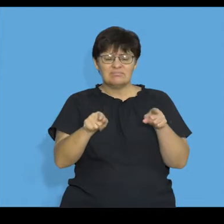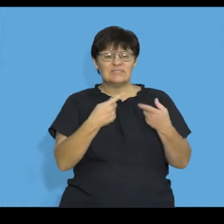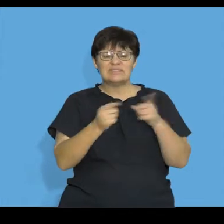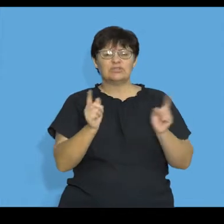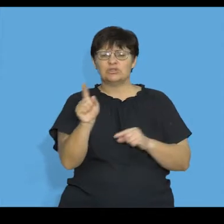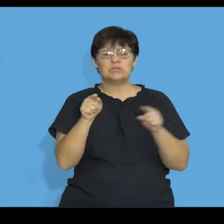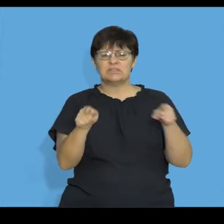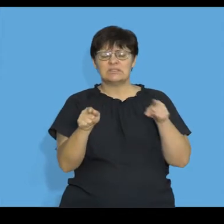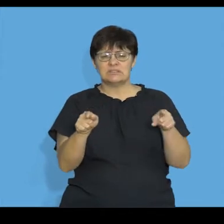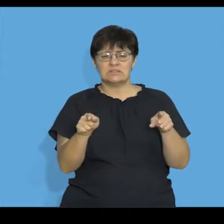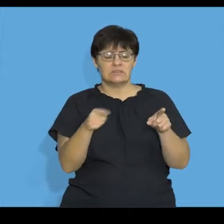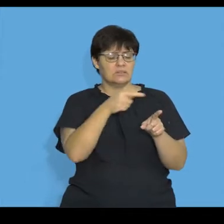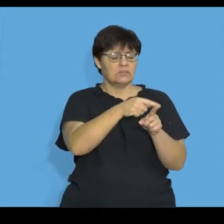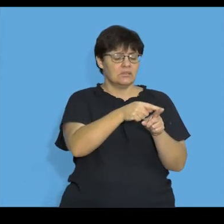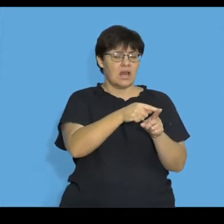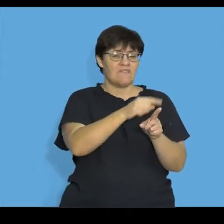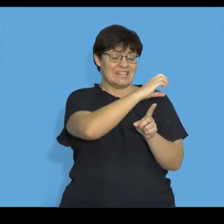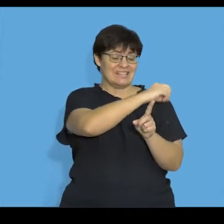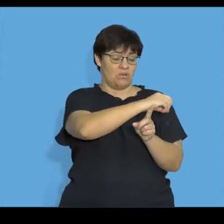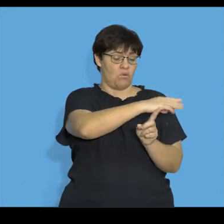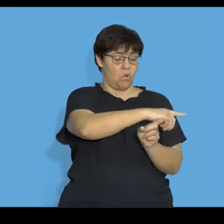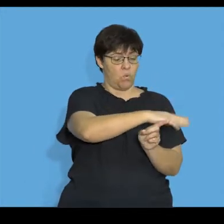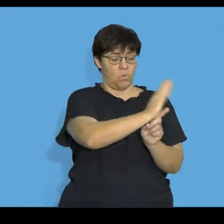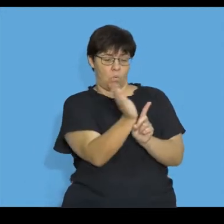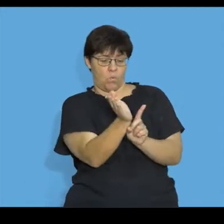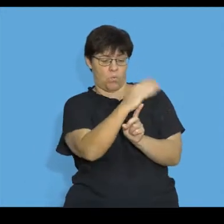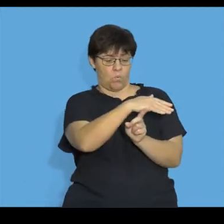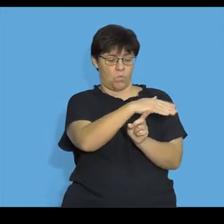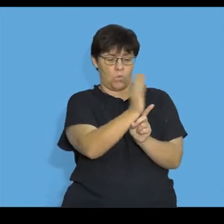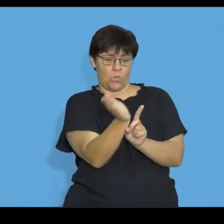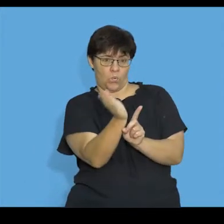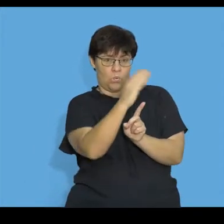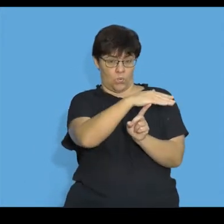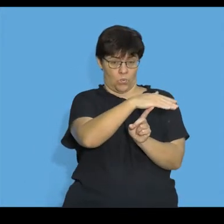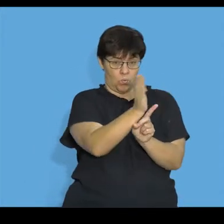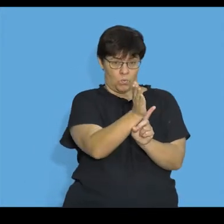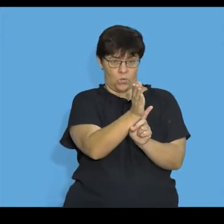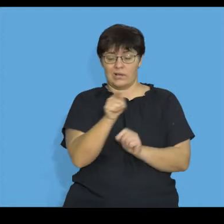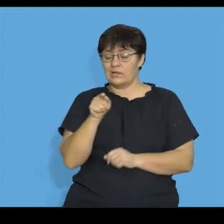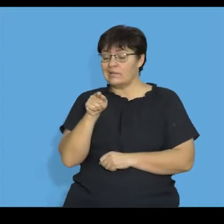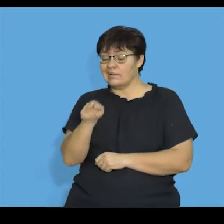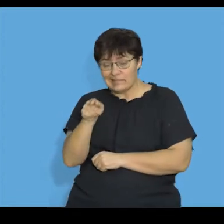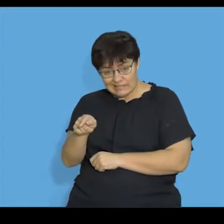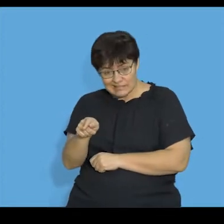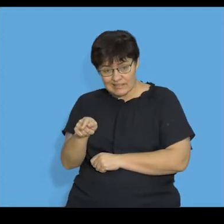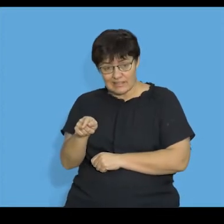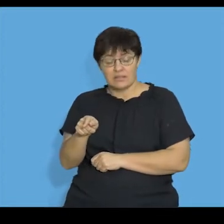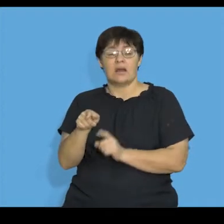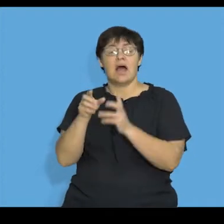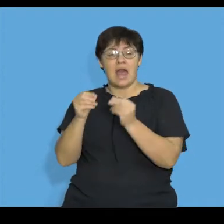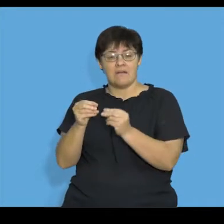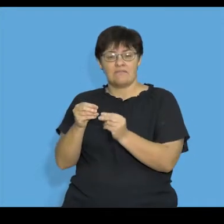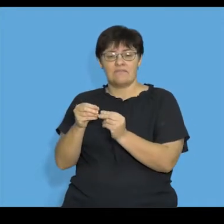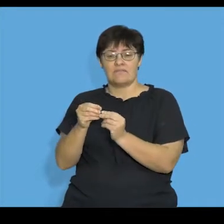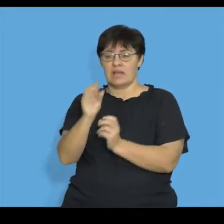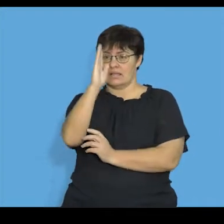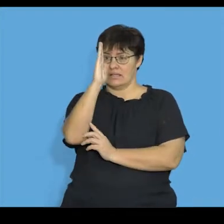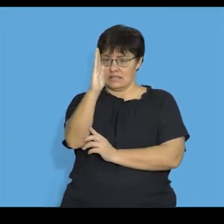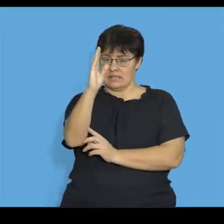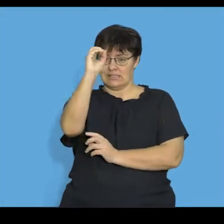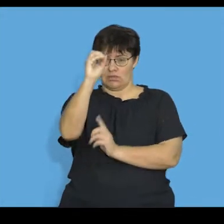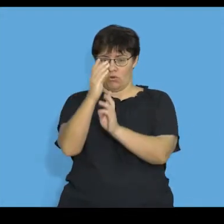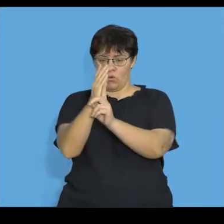and the galvanometer is simply where you put the zero. So on a galvanometer, you can have a negative part